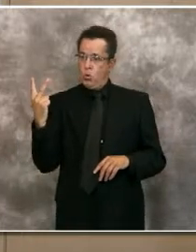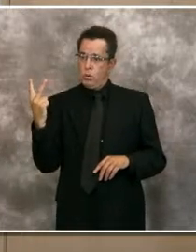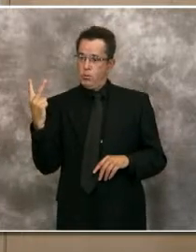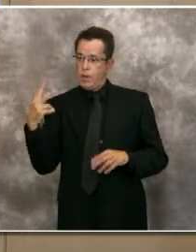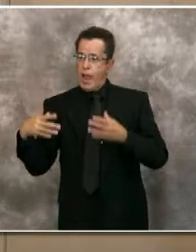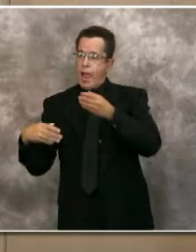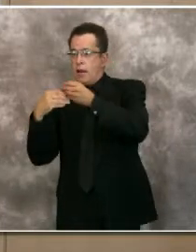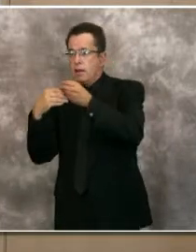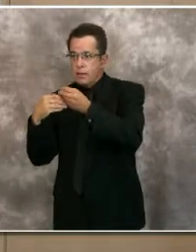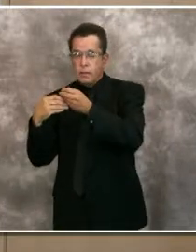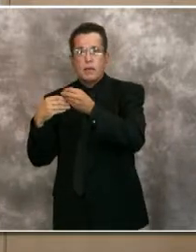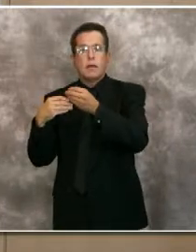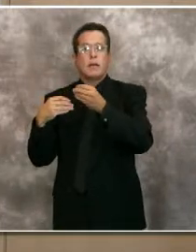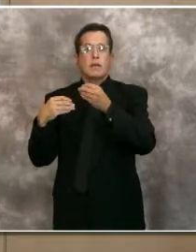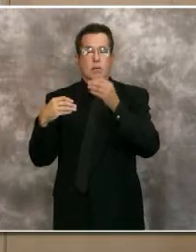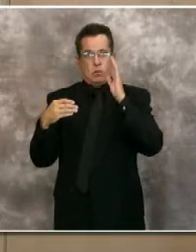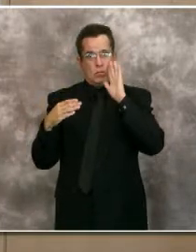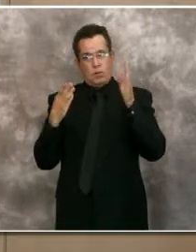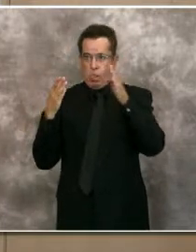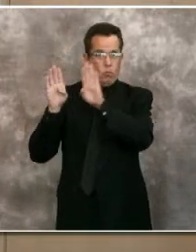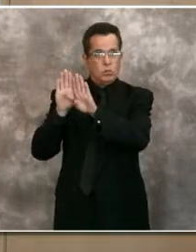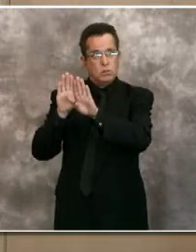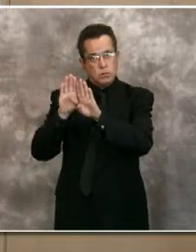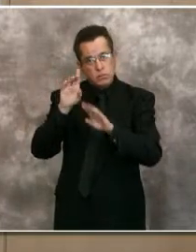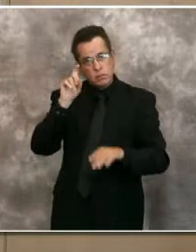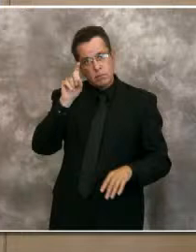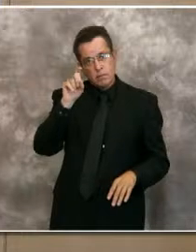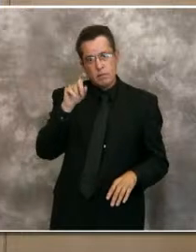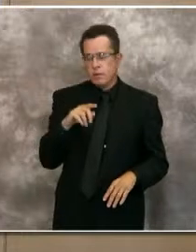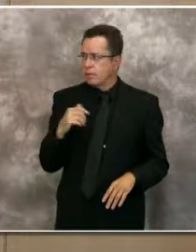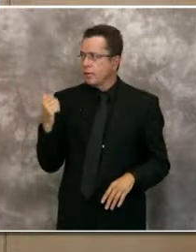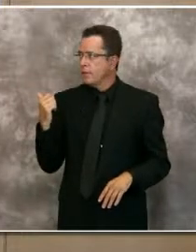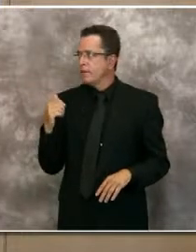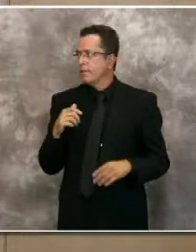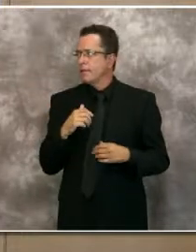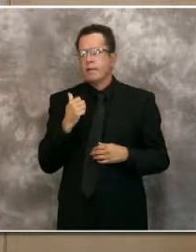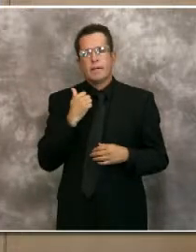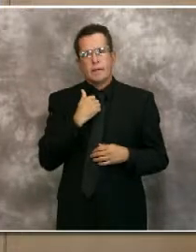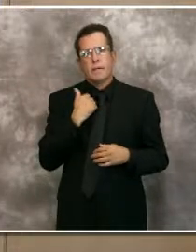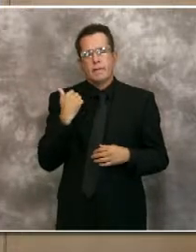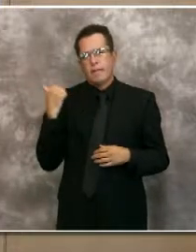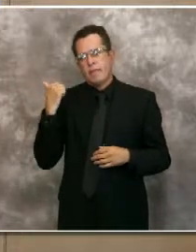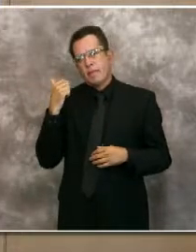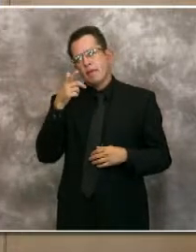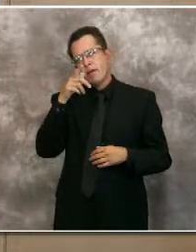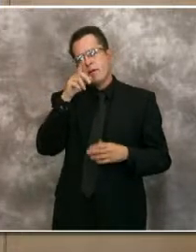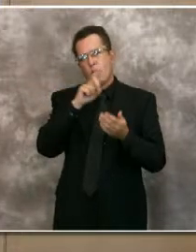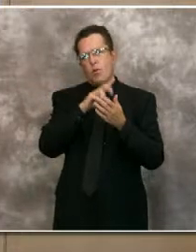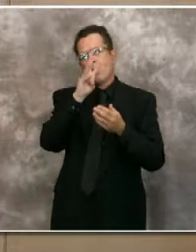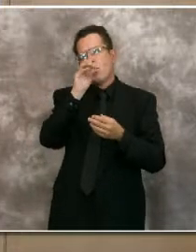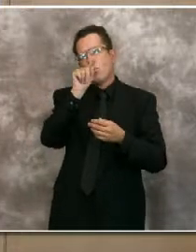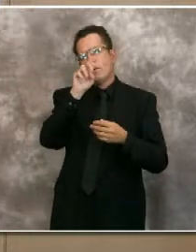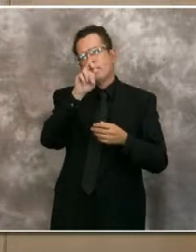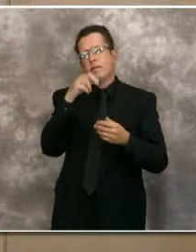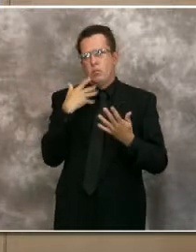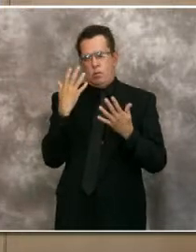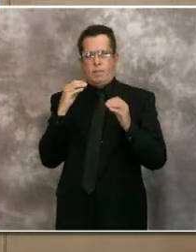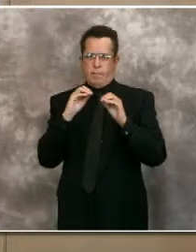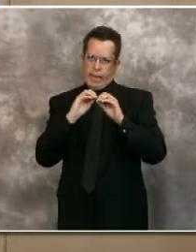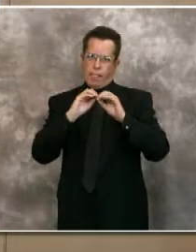is one going to drop off tomorrow so you won't hit 7? Yeah. I thought I'm sorry, I wasn't clear.